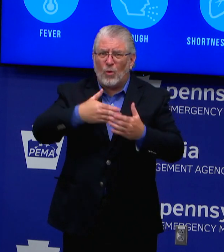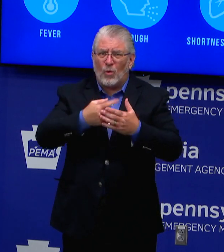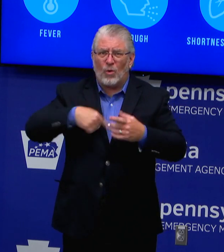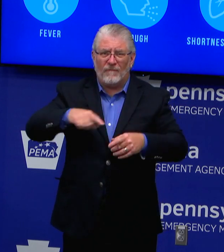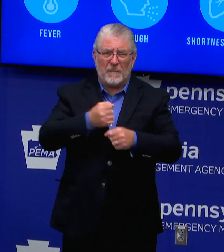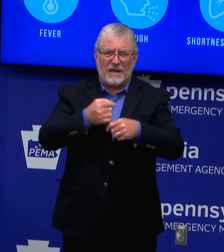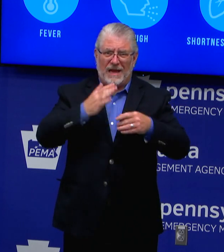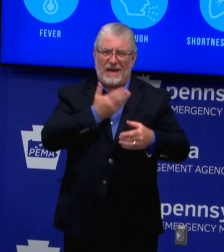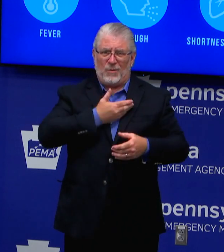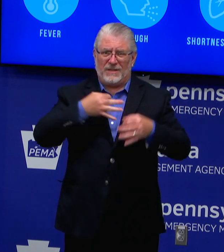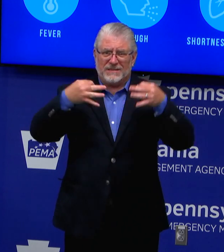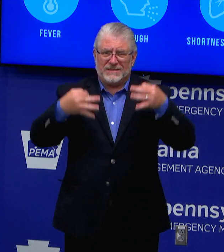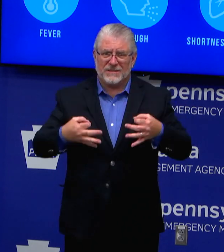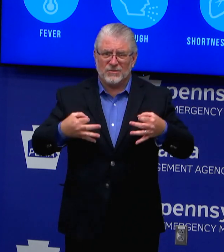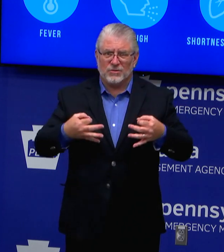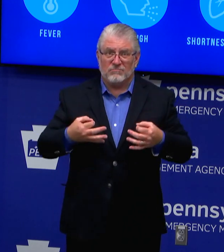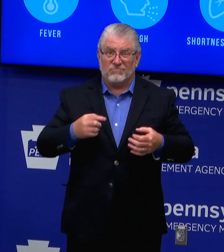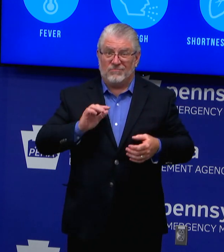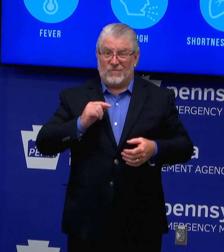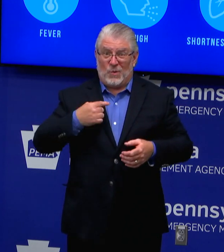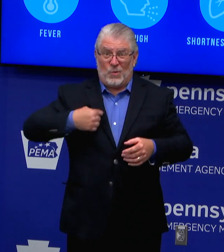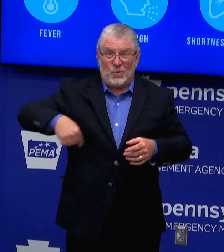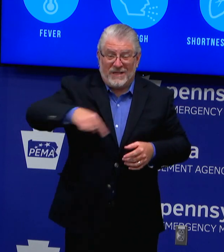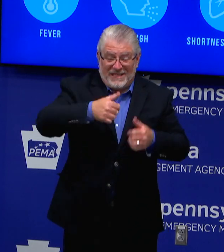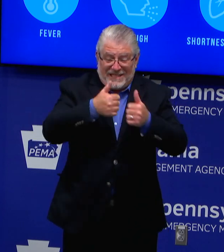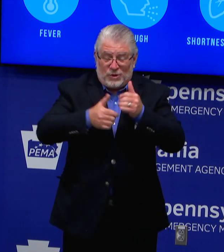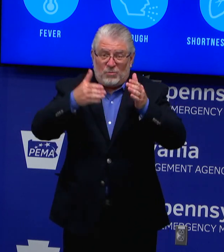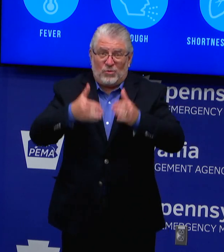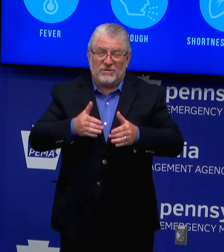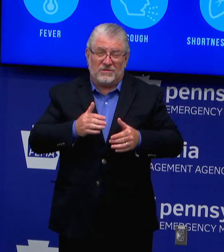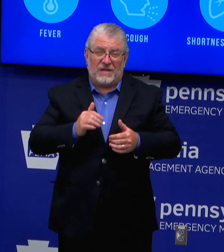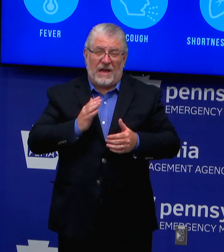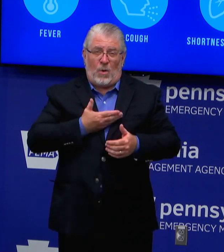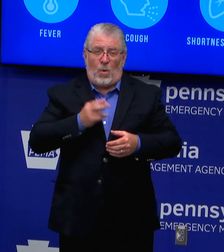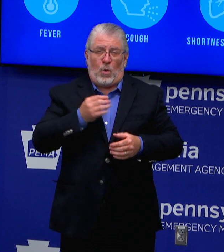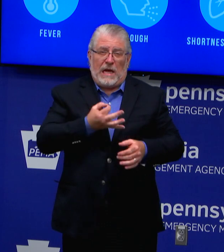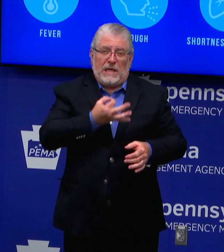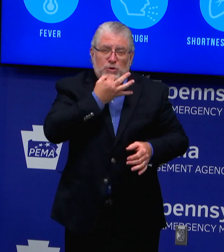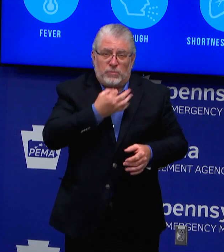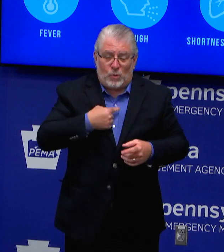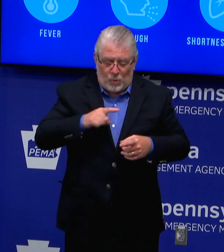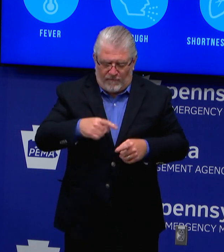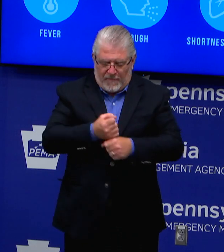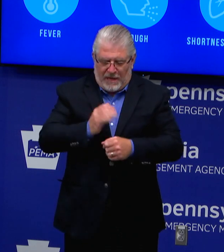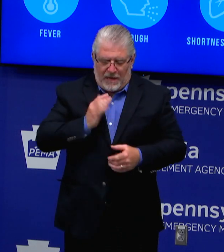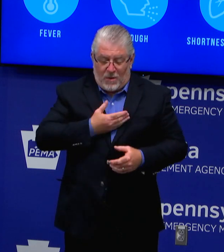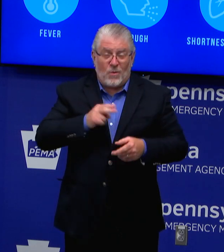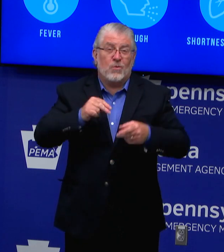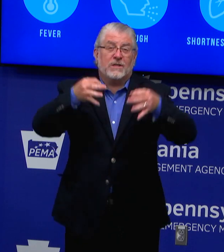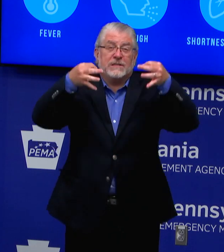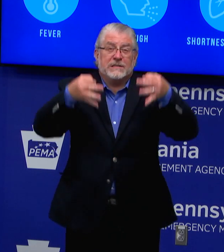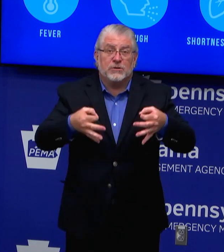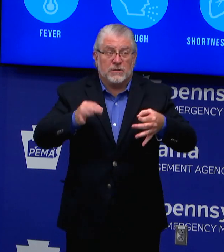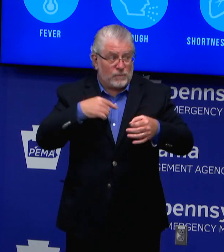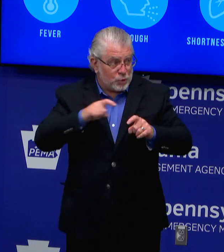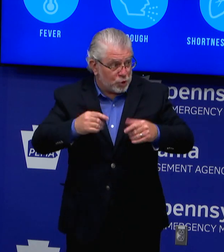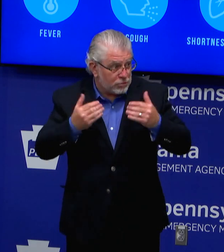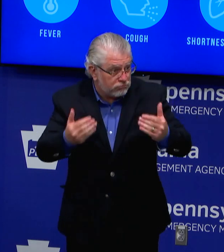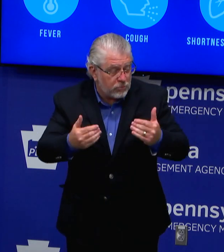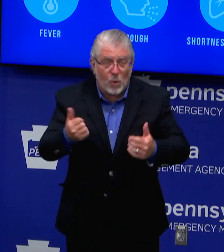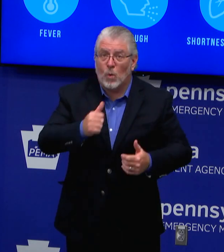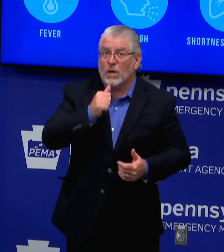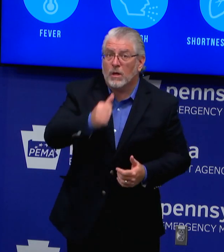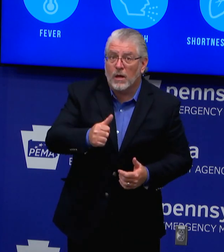experts. And each and every Pennsylvanian making that decision has done really phenomenal things